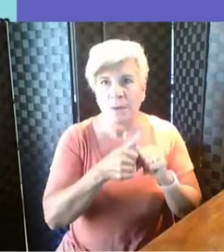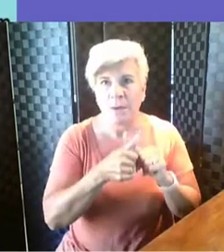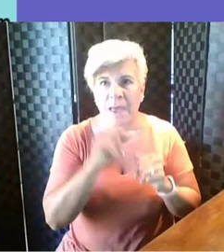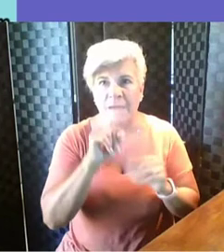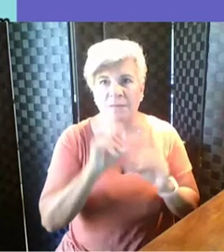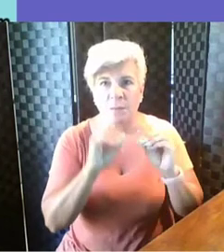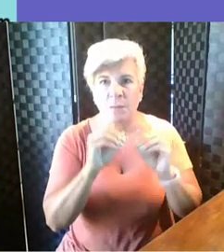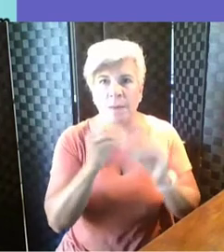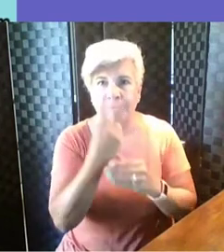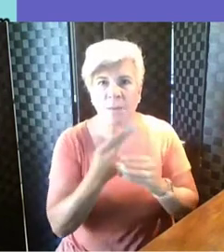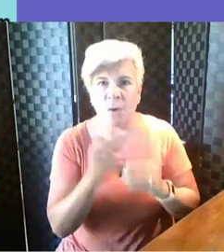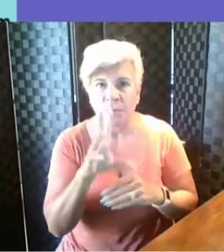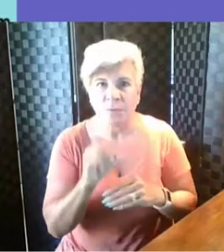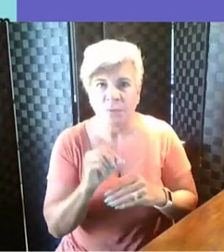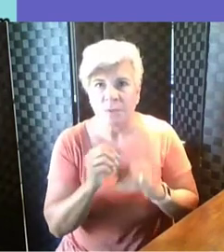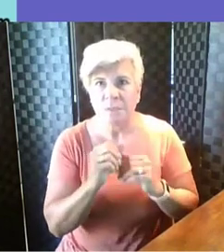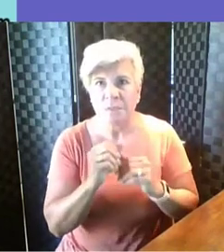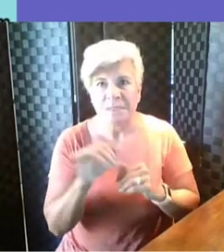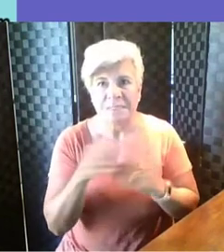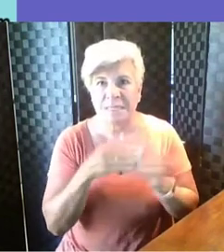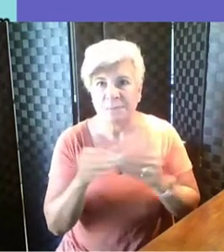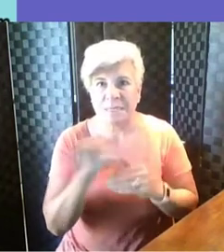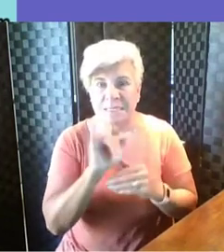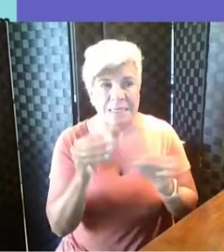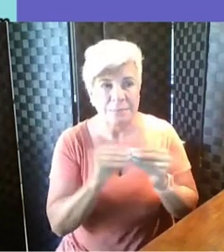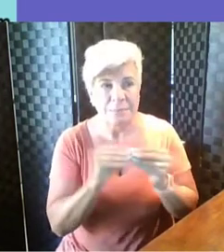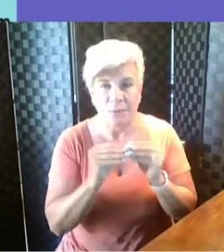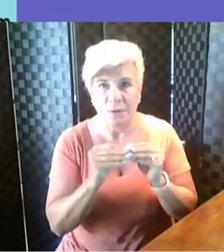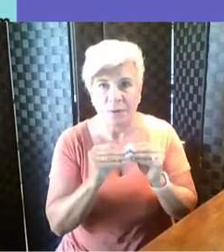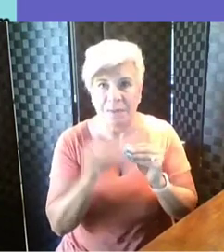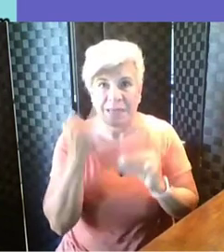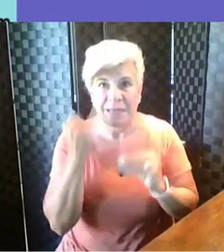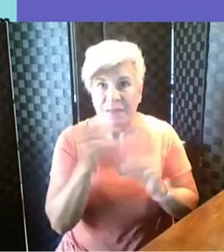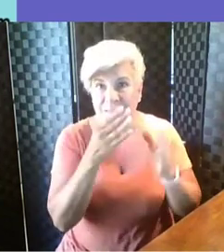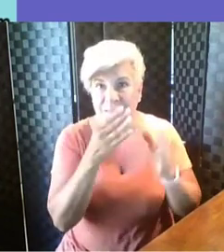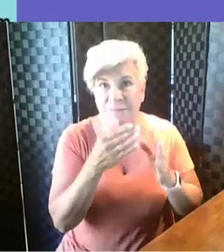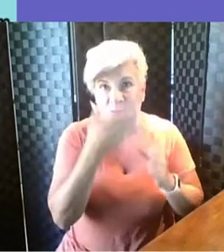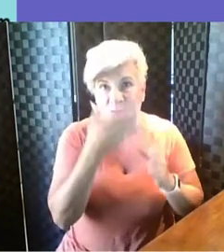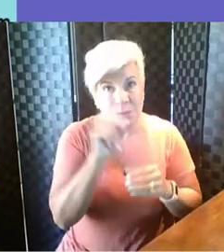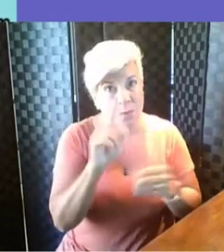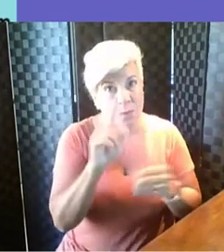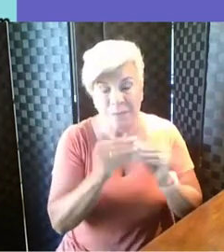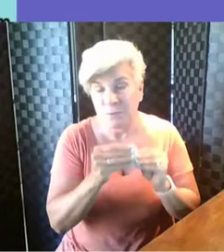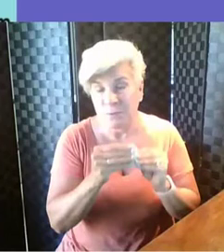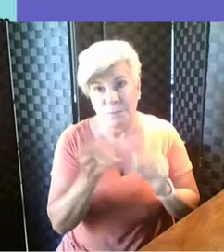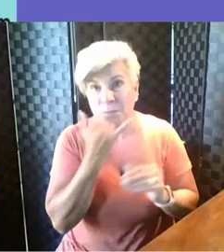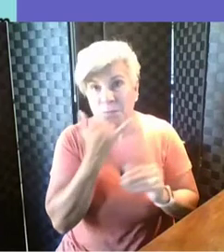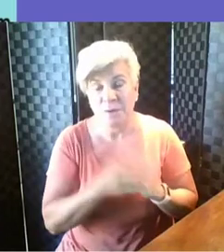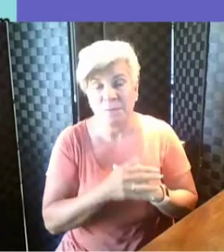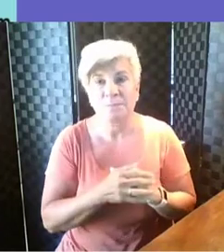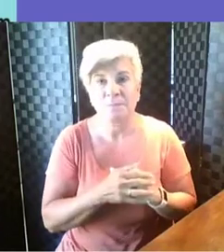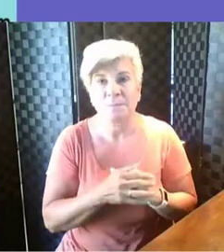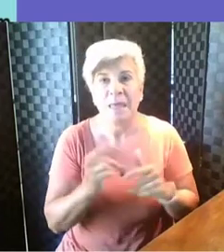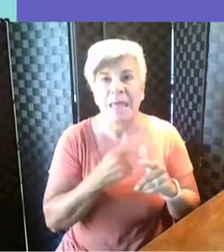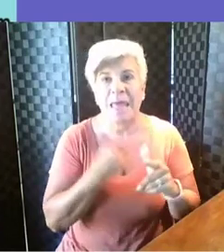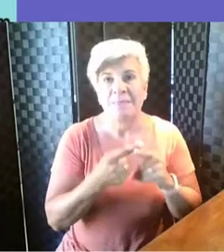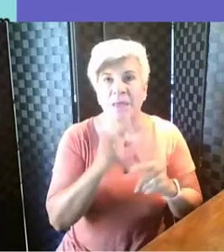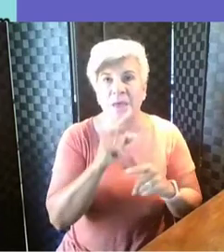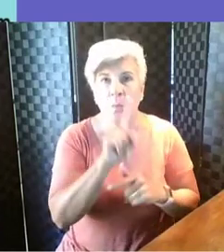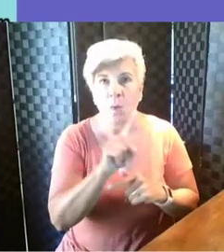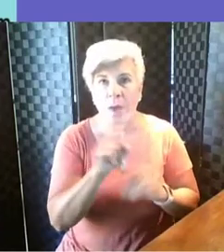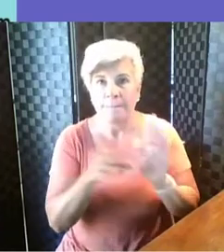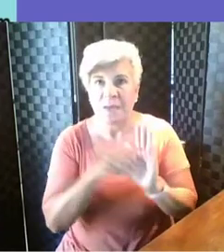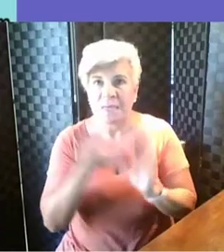those 30s, even though they're the same number. If I leave one out, I'm going to be short somewhere. So make sure you bring all those numbers down. And then